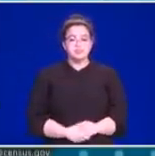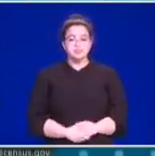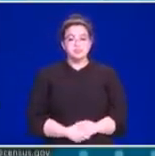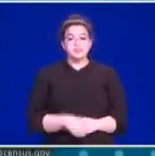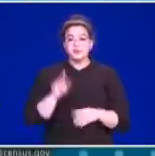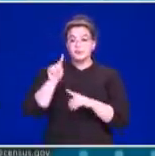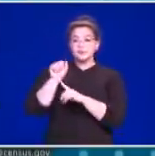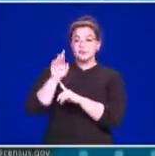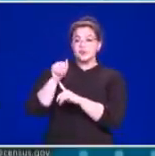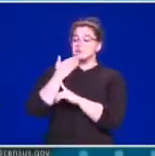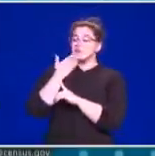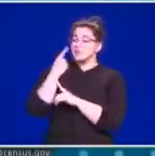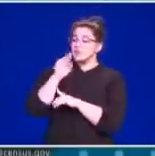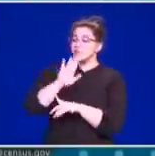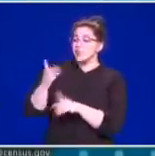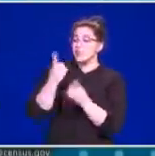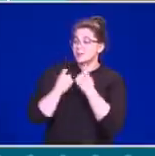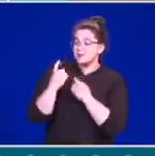So Tara, thank you for your questions.